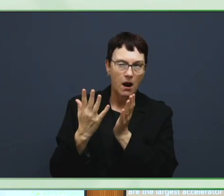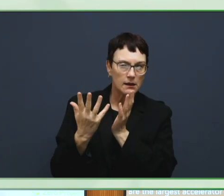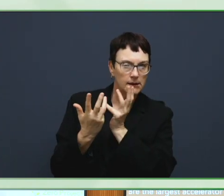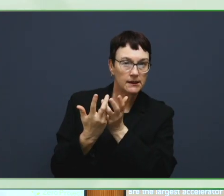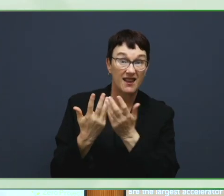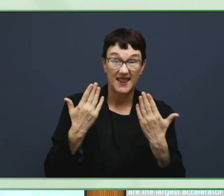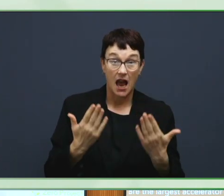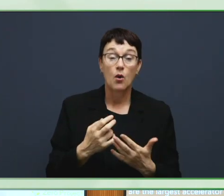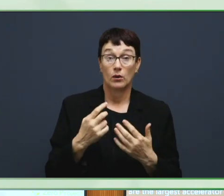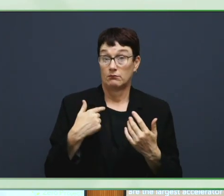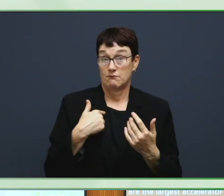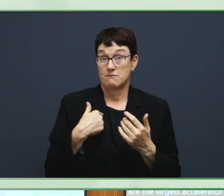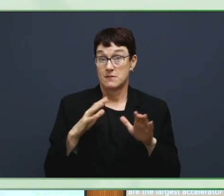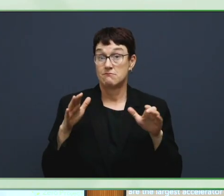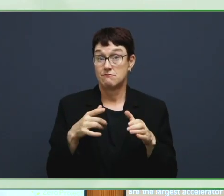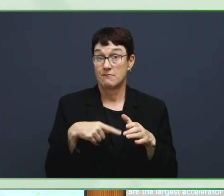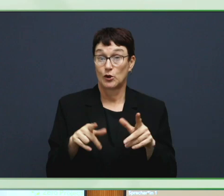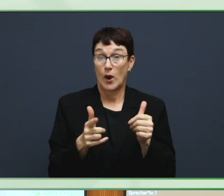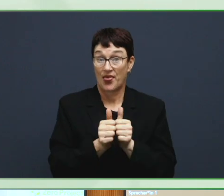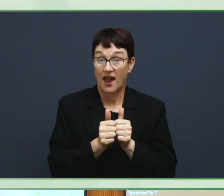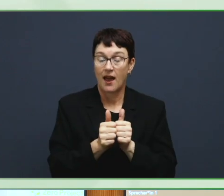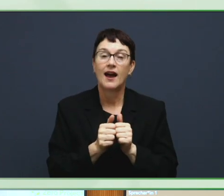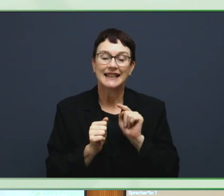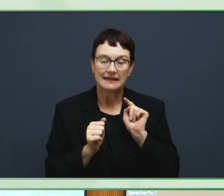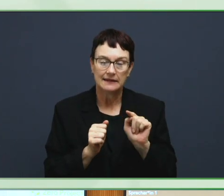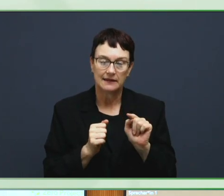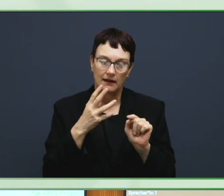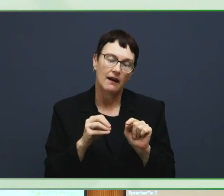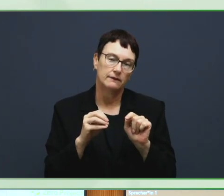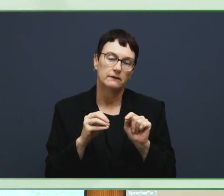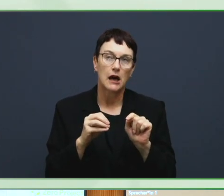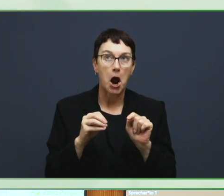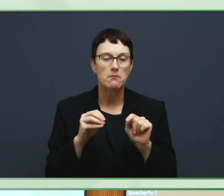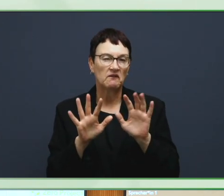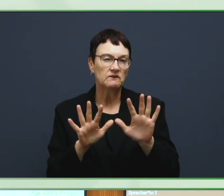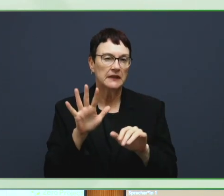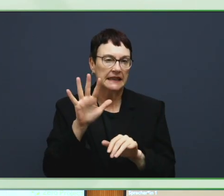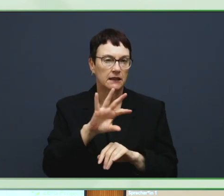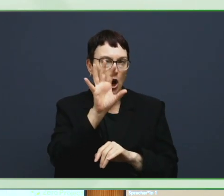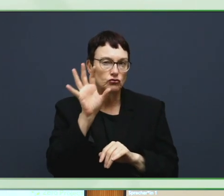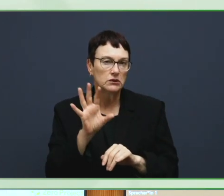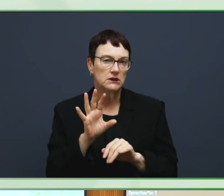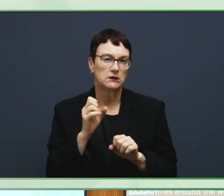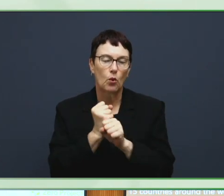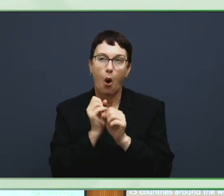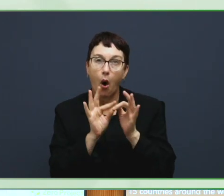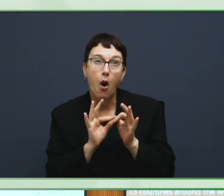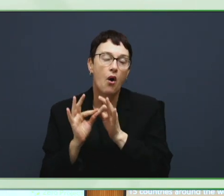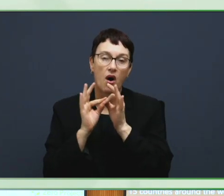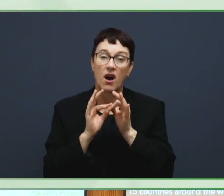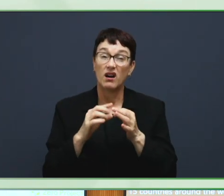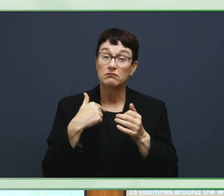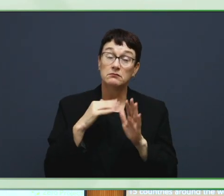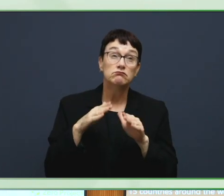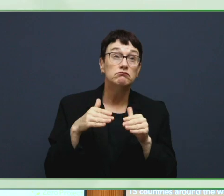across 15 countries around the world, providing them with resources, mentorship, and support so that they